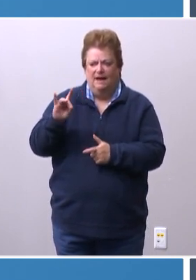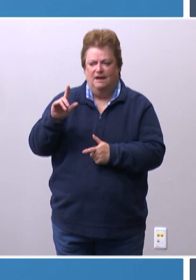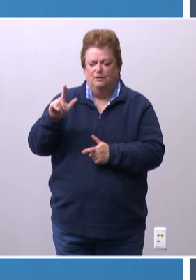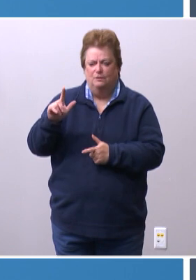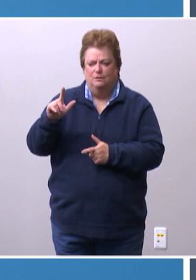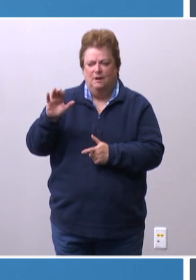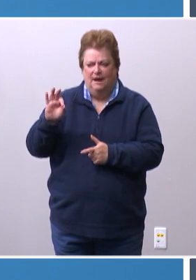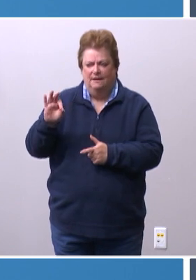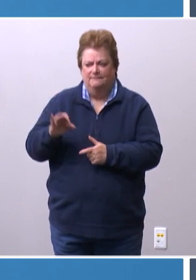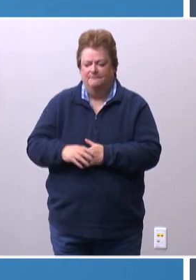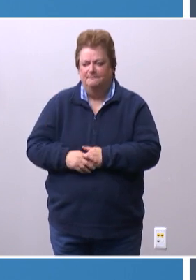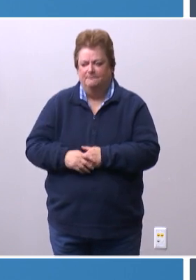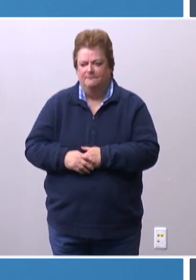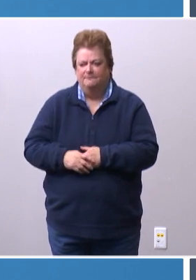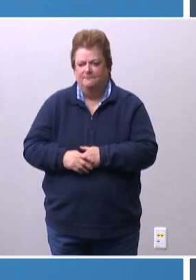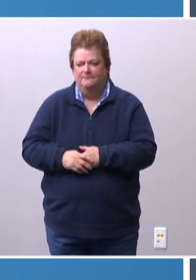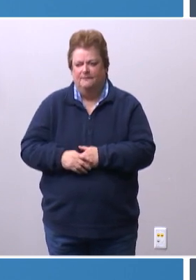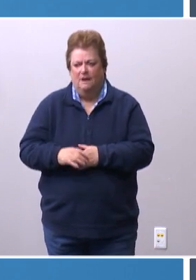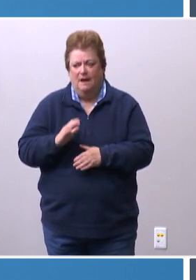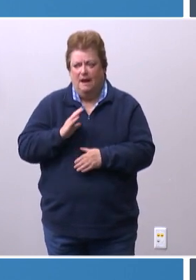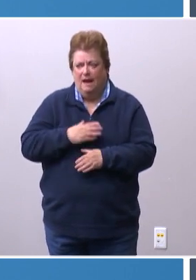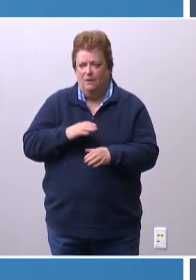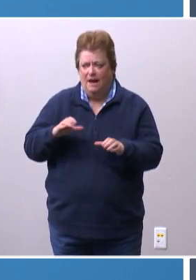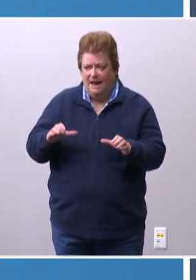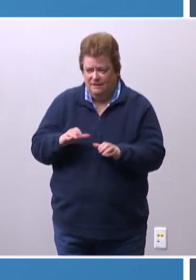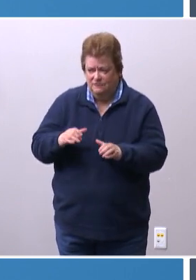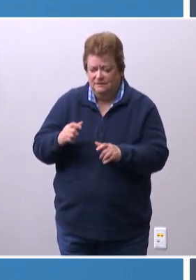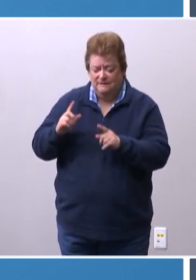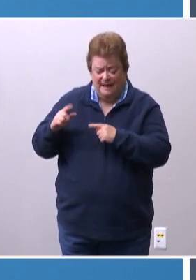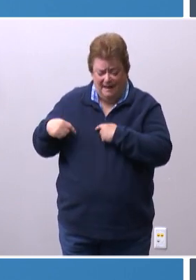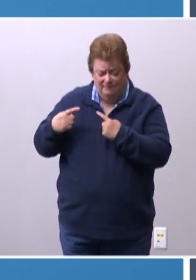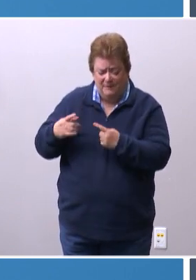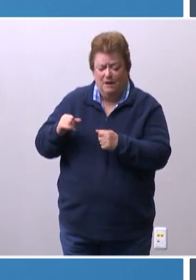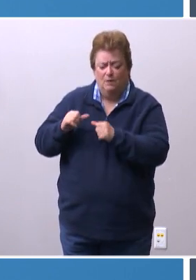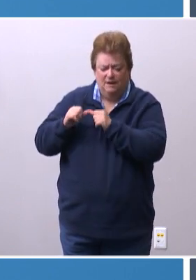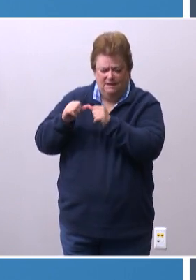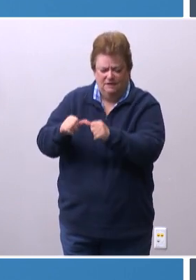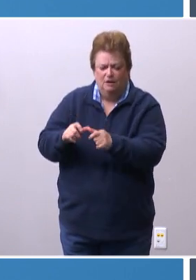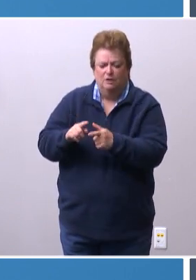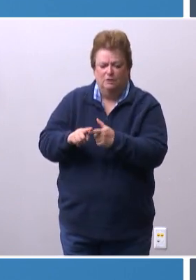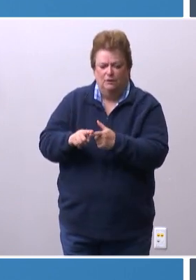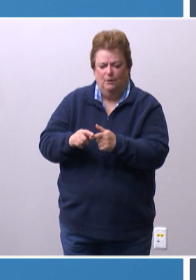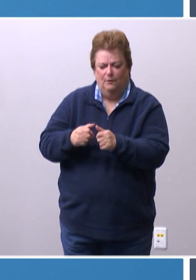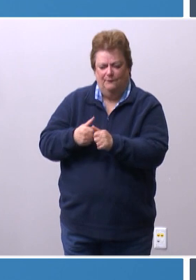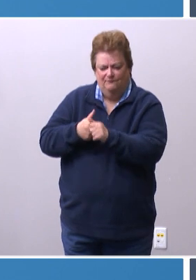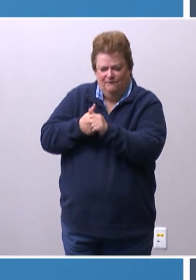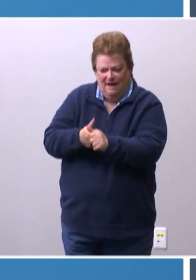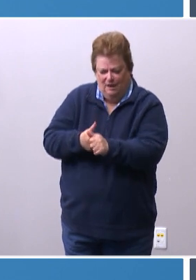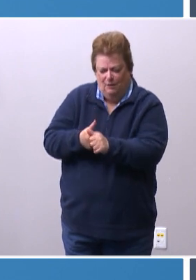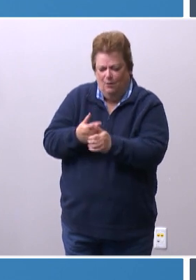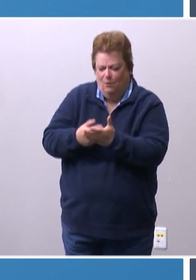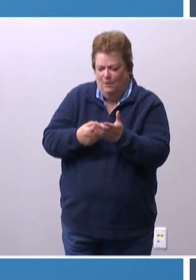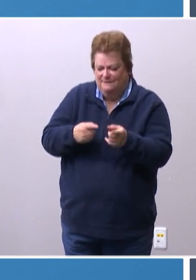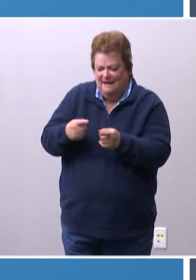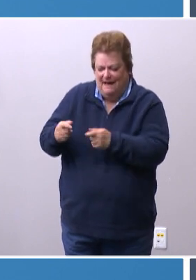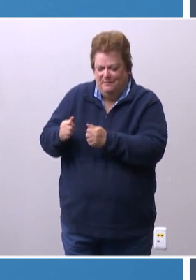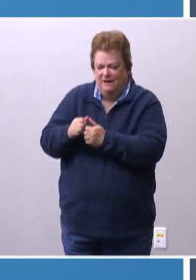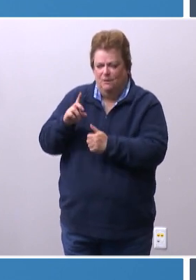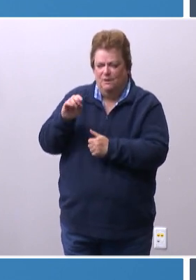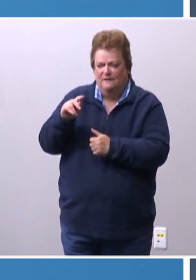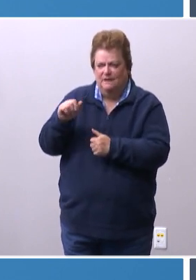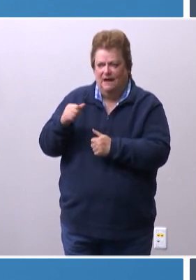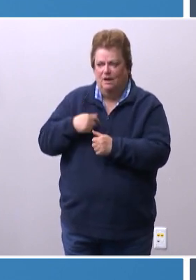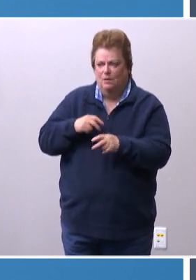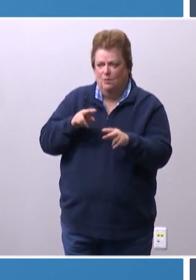438829. Our actions have been and will continue to be guided by the latest data. We continue to actively monitor our